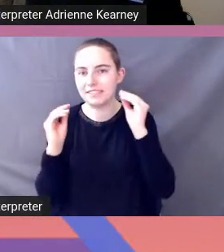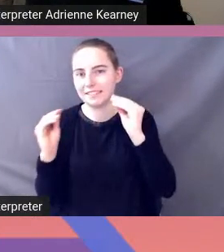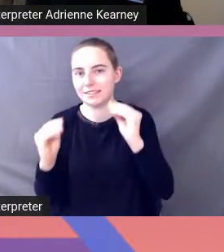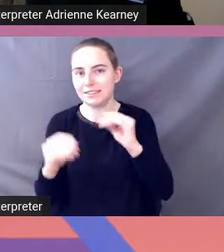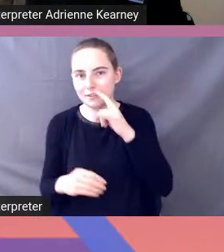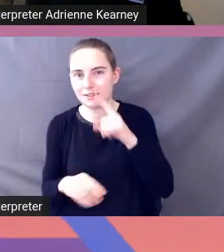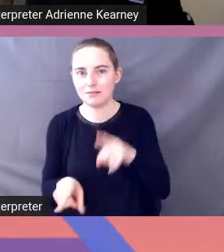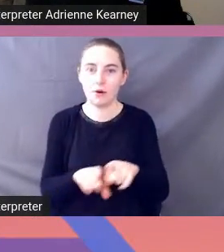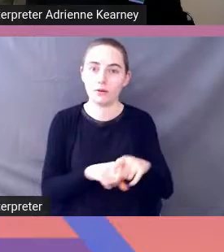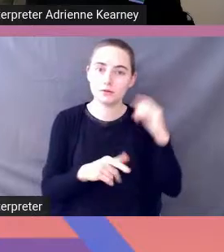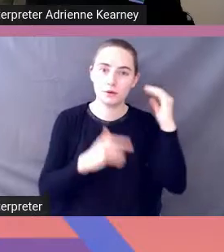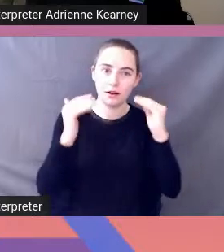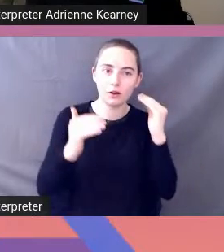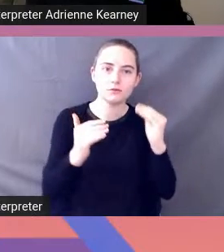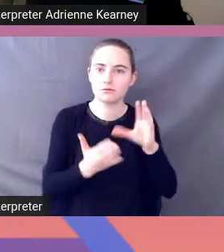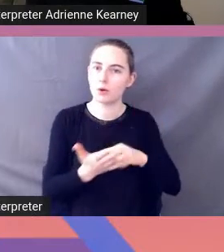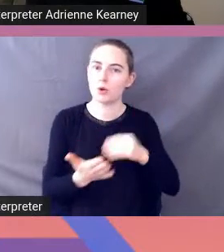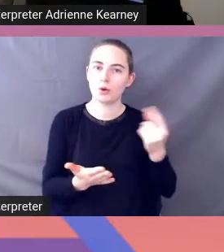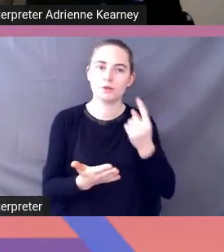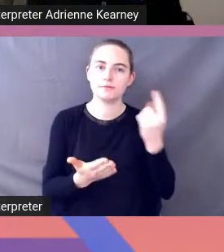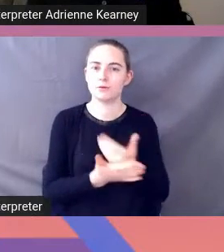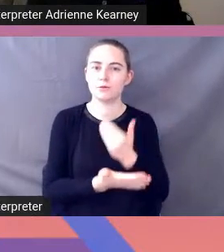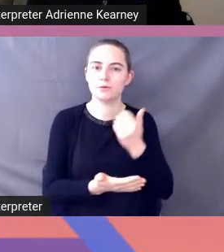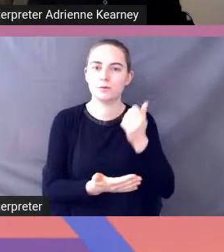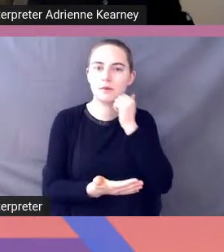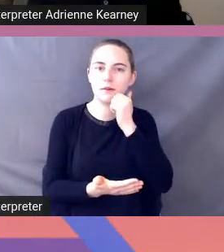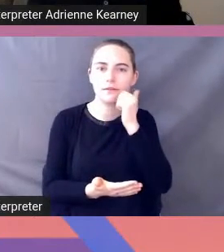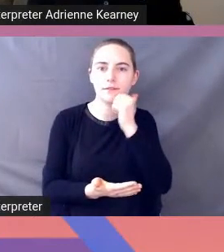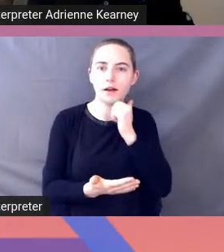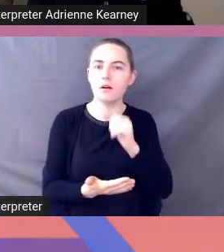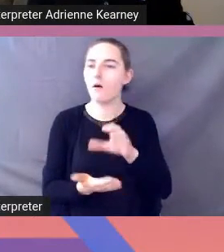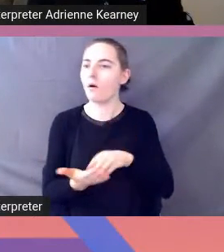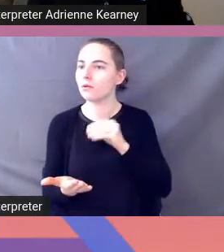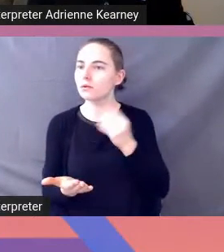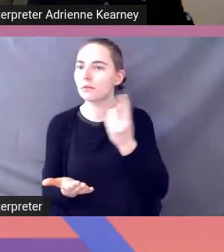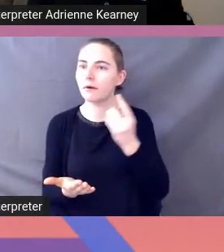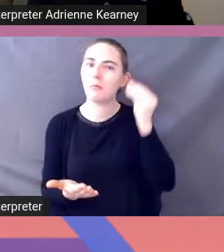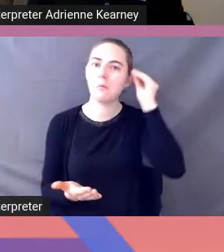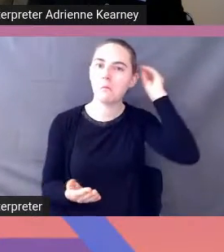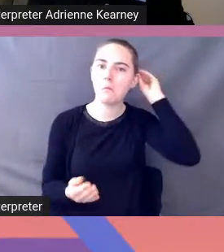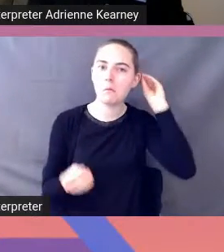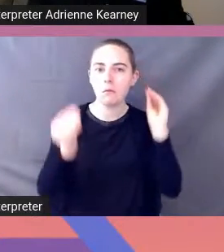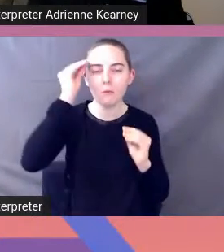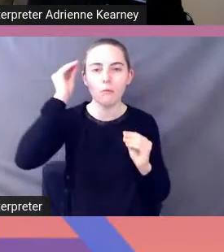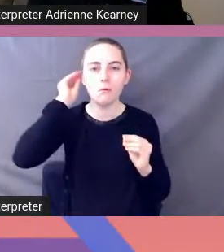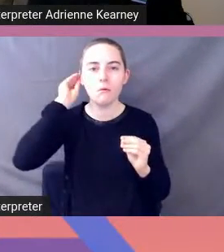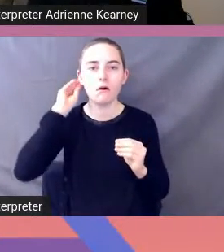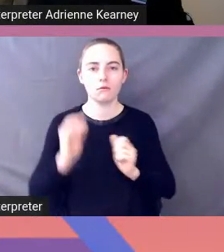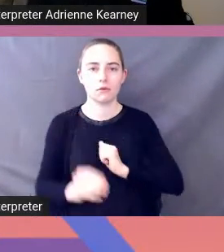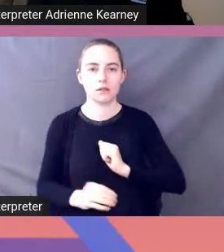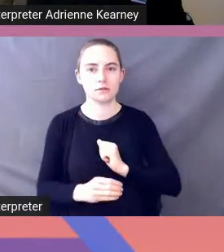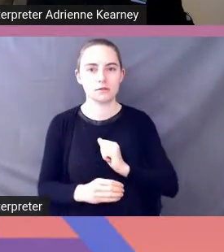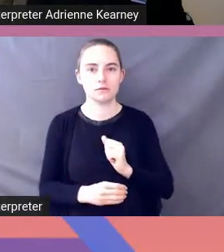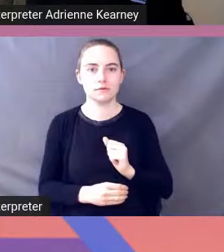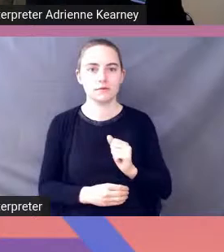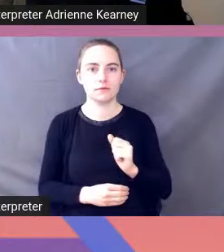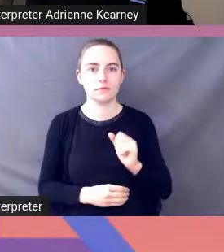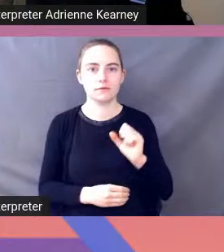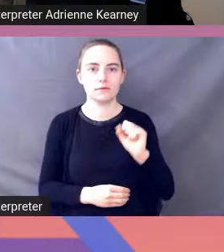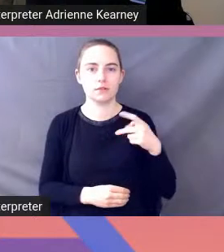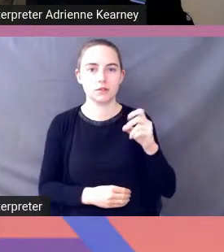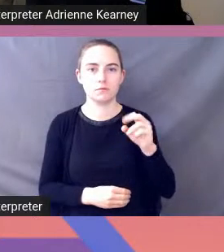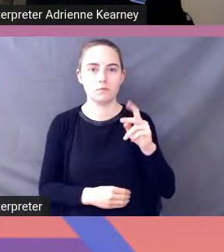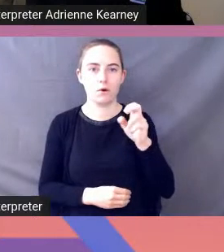Okay. Me, I just feel like it's my duty to be who I am, to be the spoken word artist, to be a